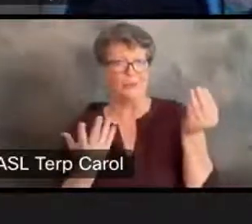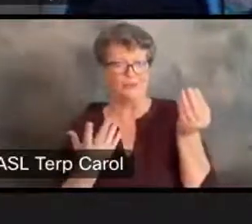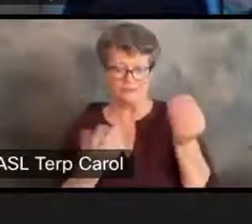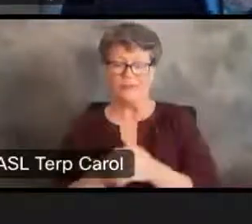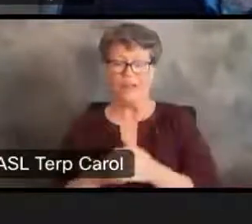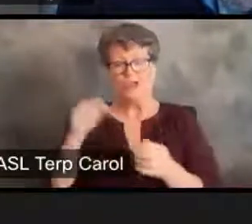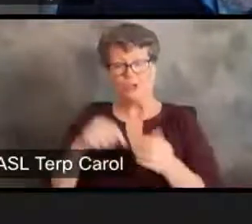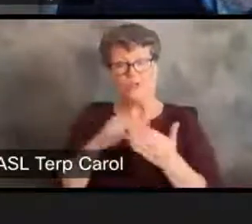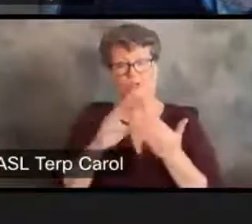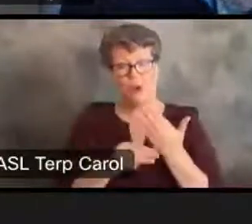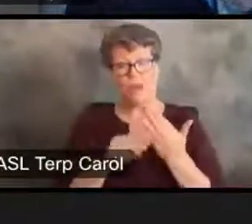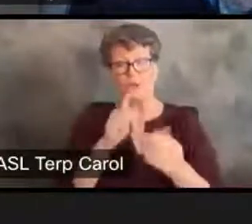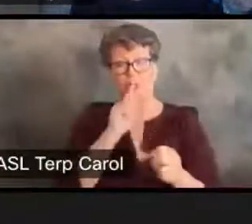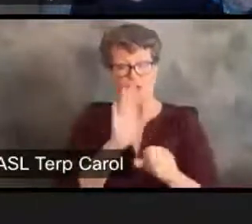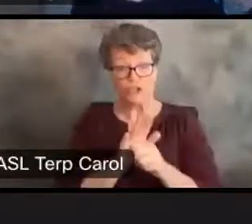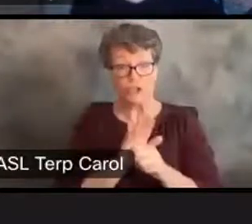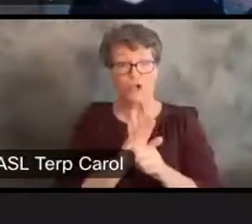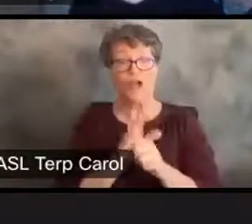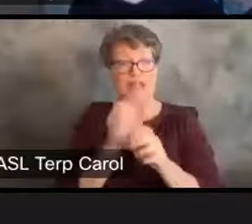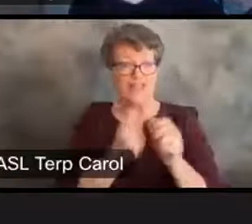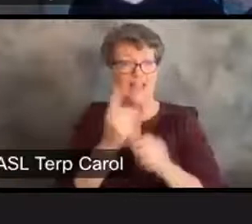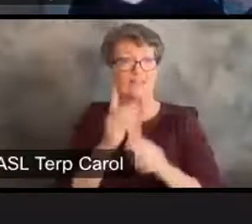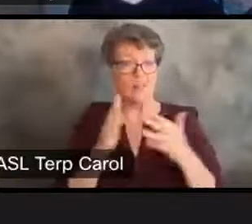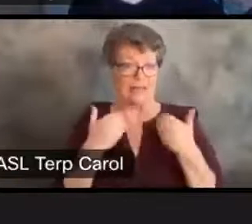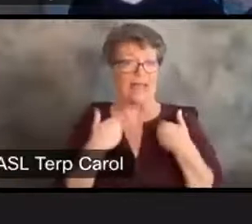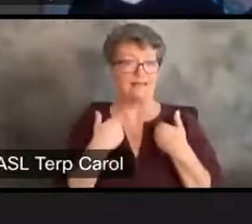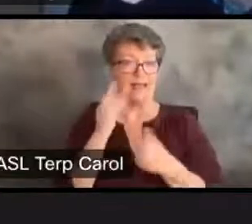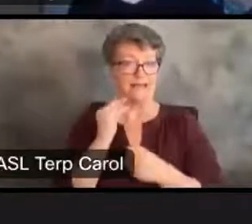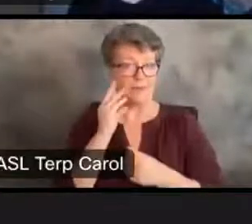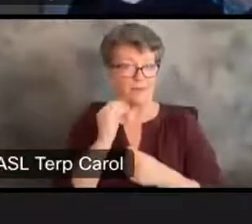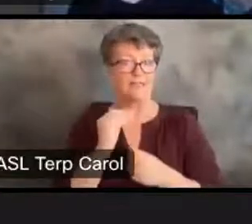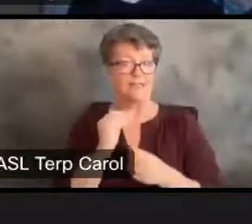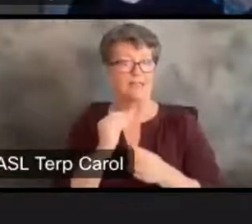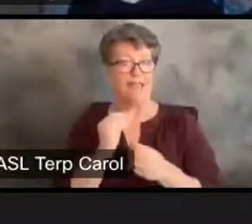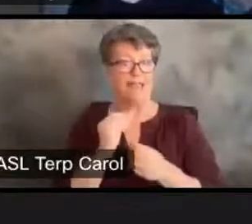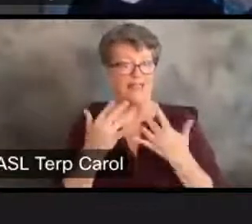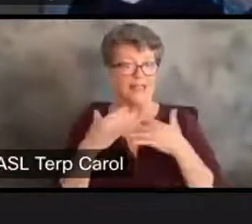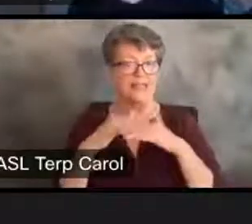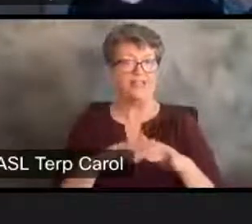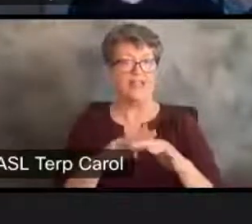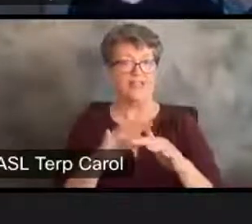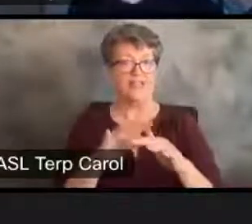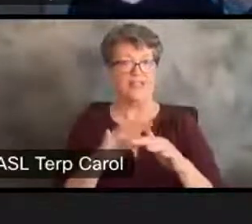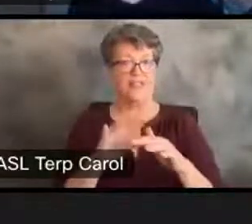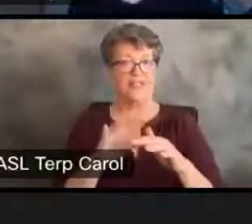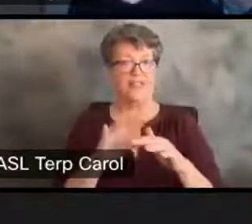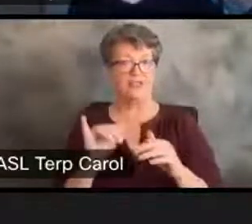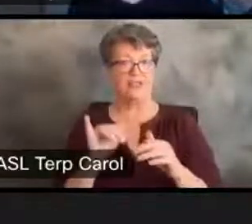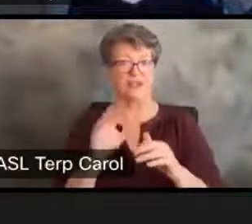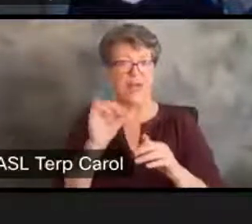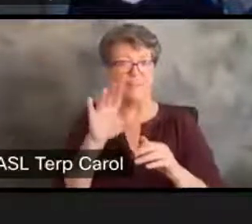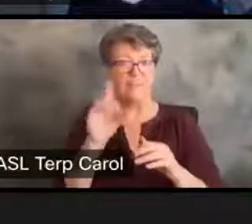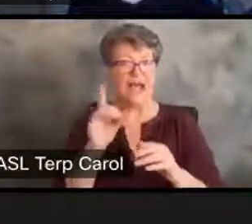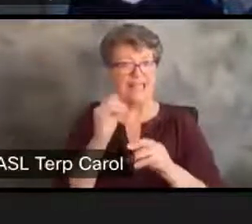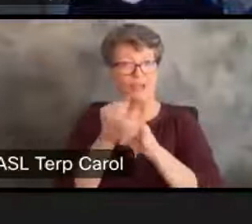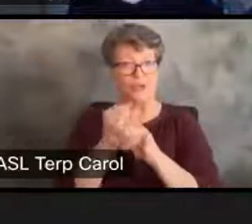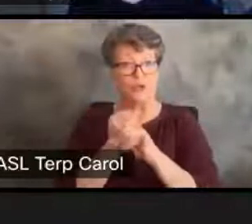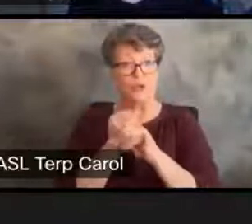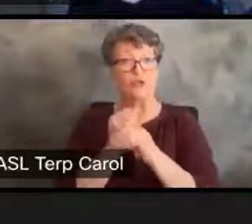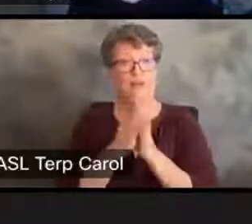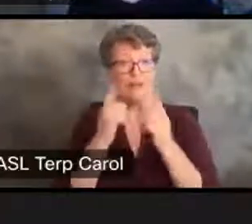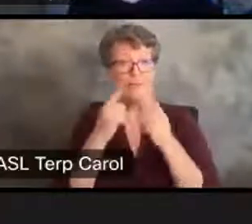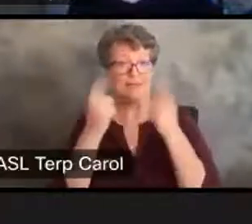same time, it's 10 times more difficult. So a lot of them will leave school with their degree but going into